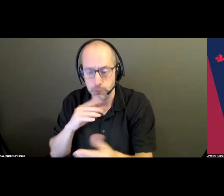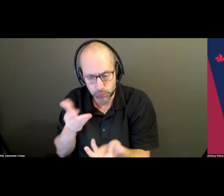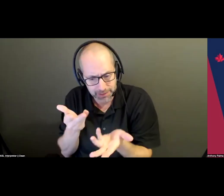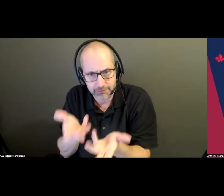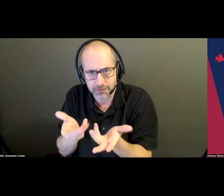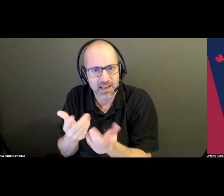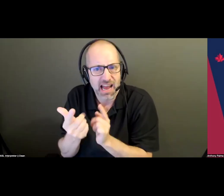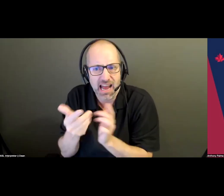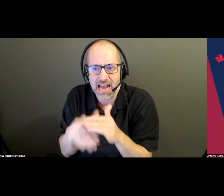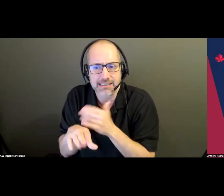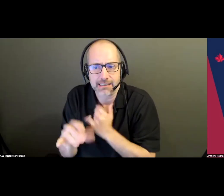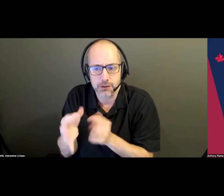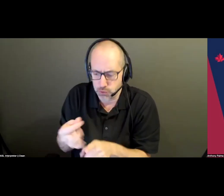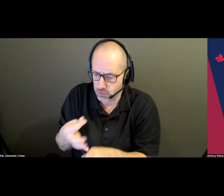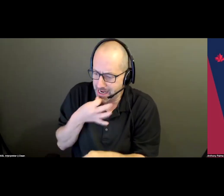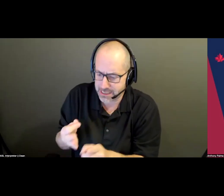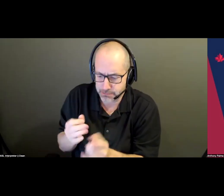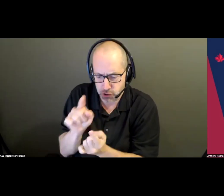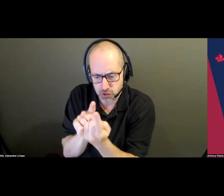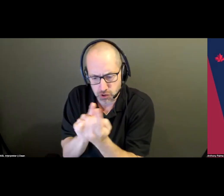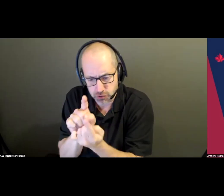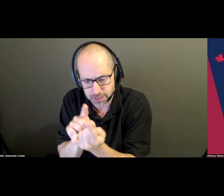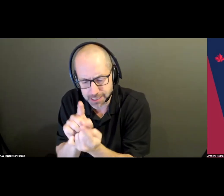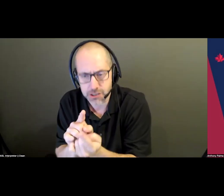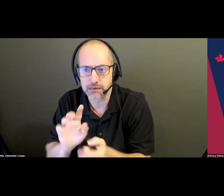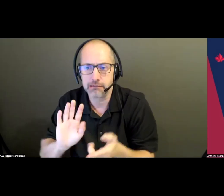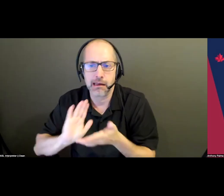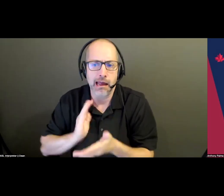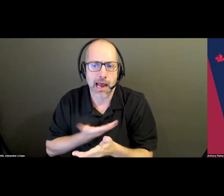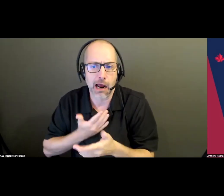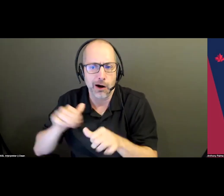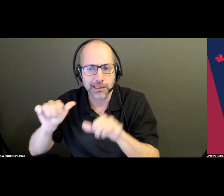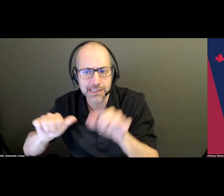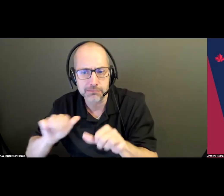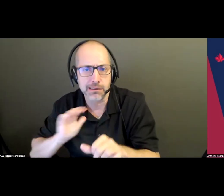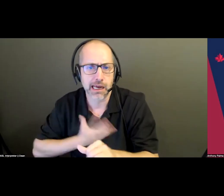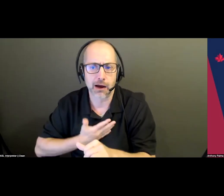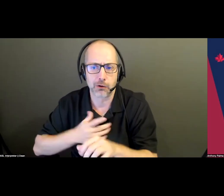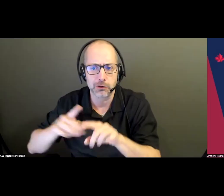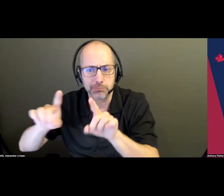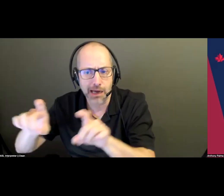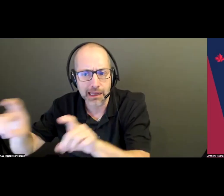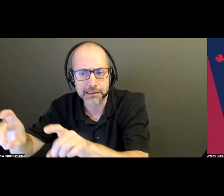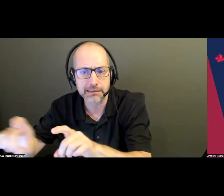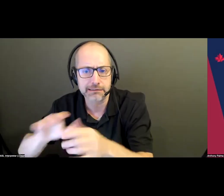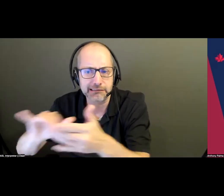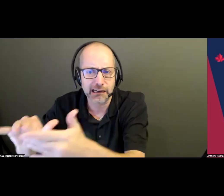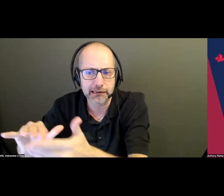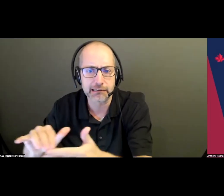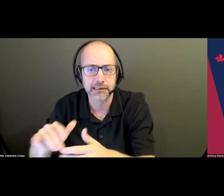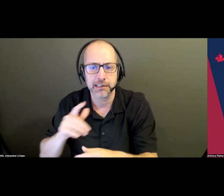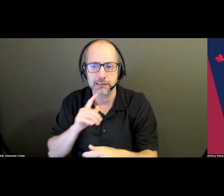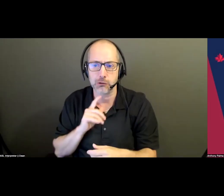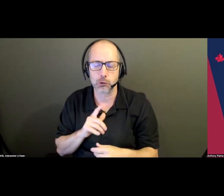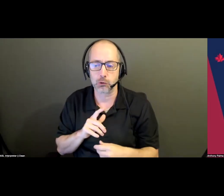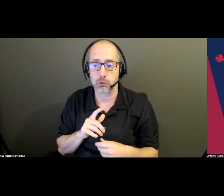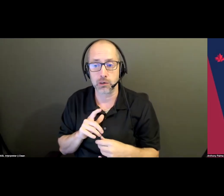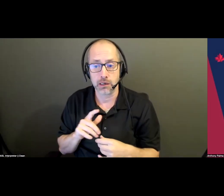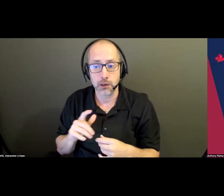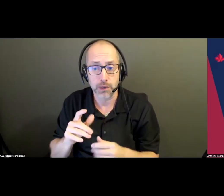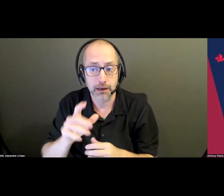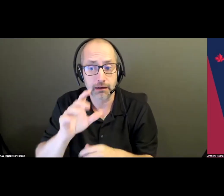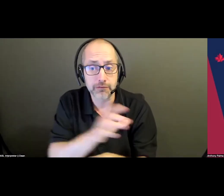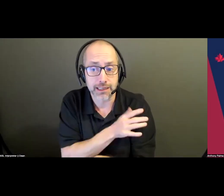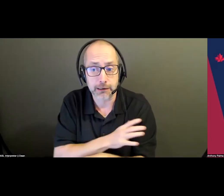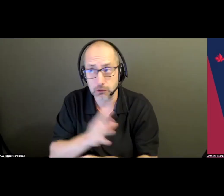consultations, user assessments to pilot studies, clinical validations and testing, and